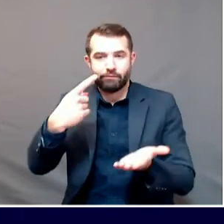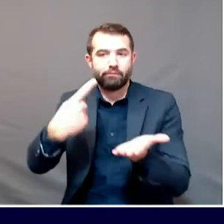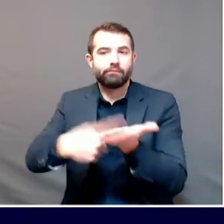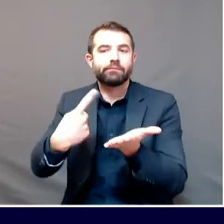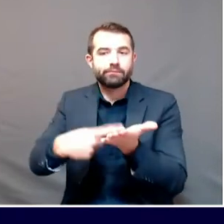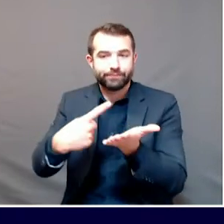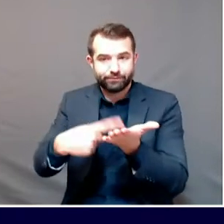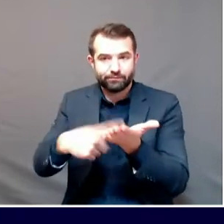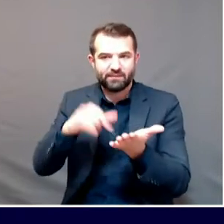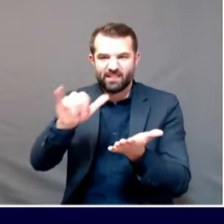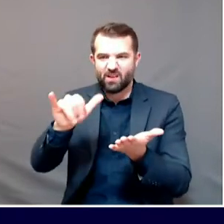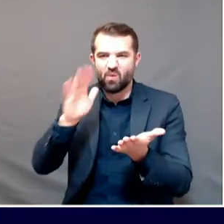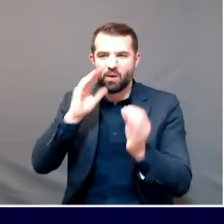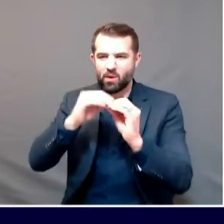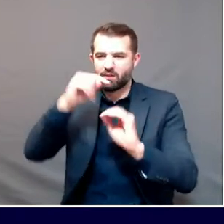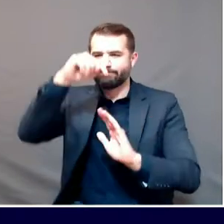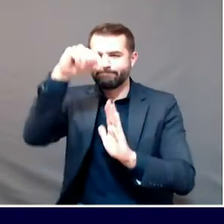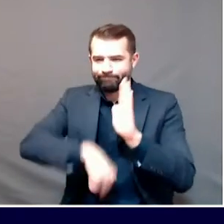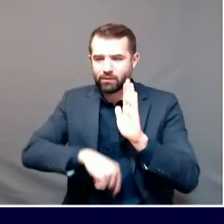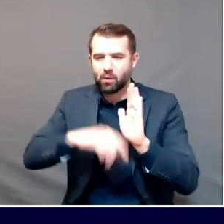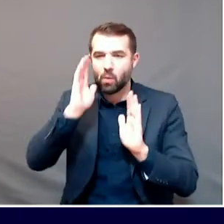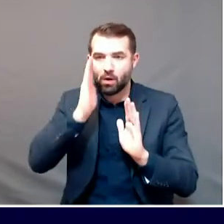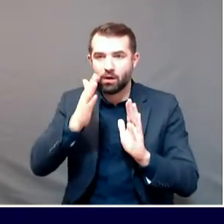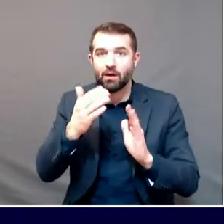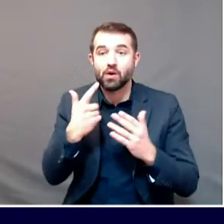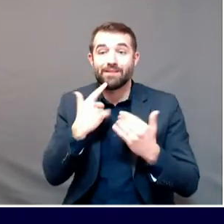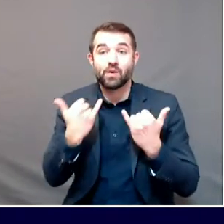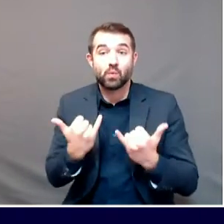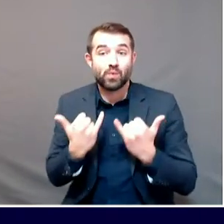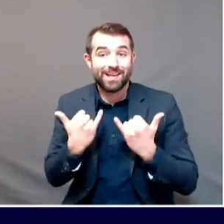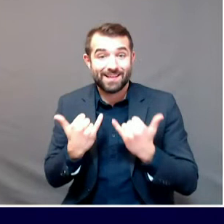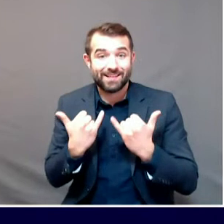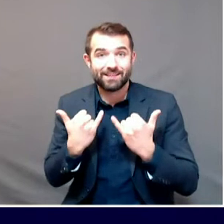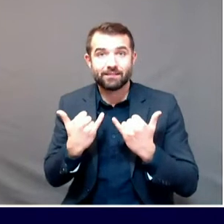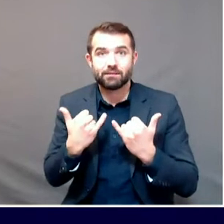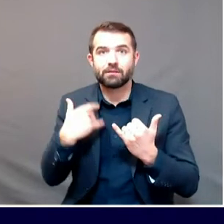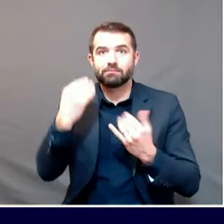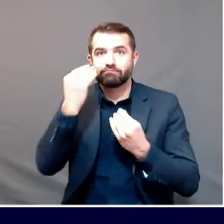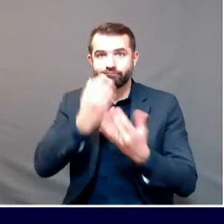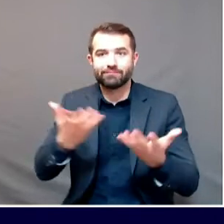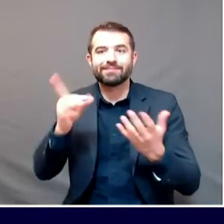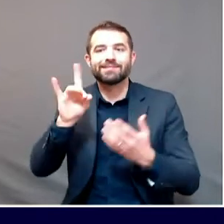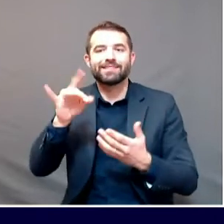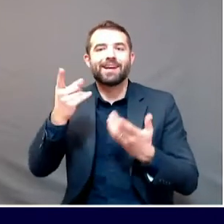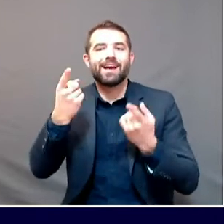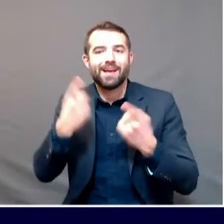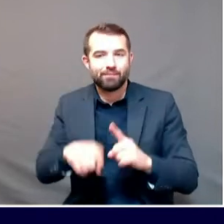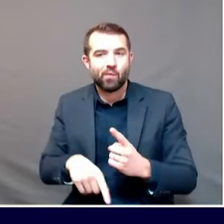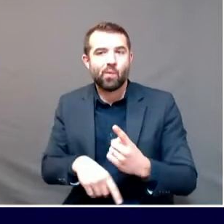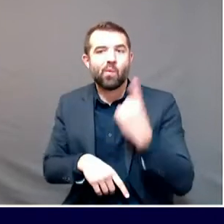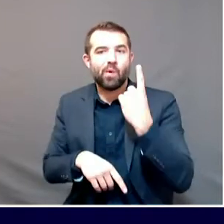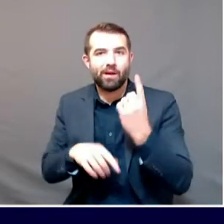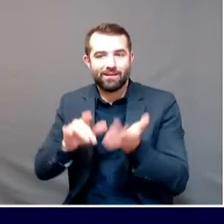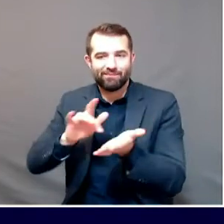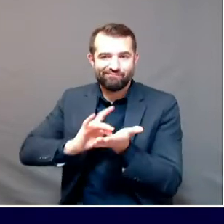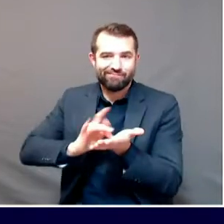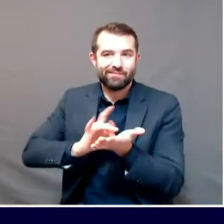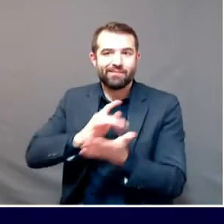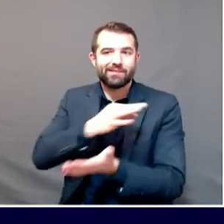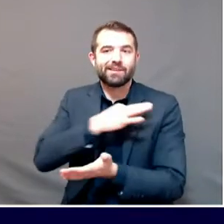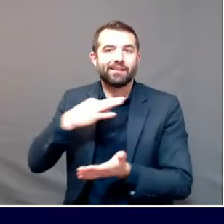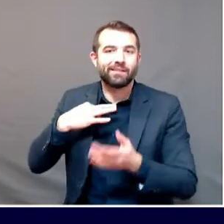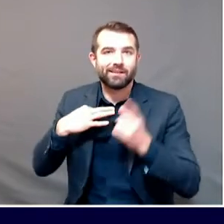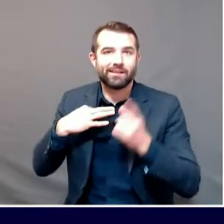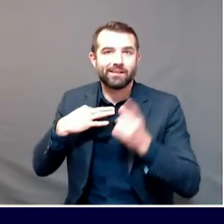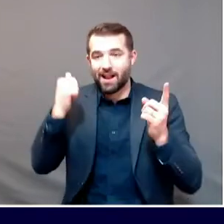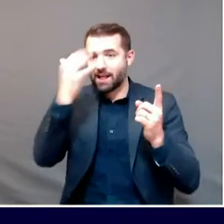know is that, as Patrick mentioned, there was an unfortunate incident of a healthcare worker in Alaska who had a reaction